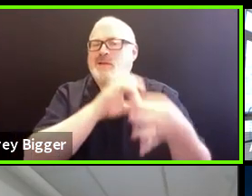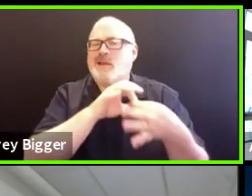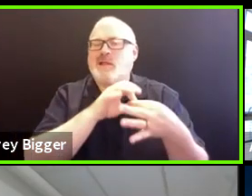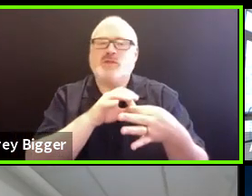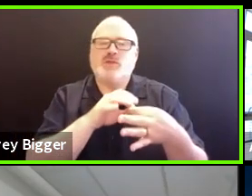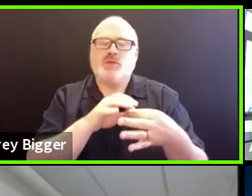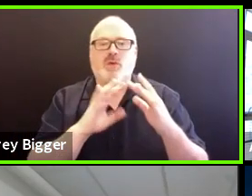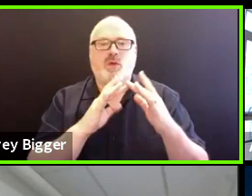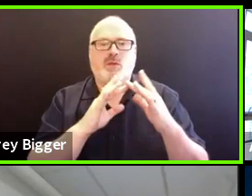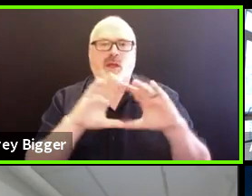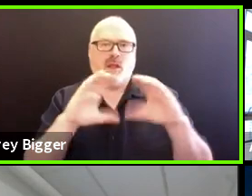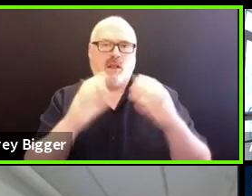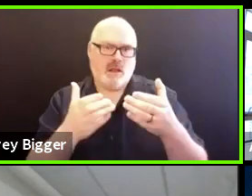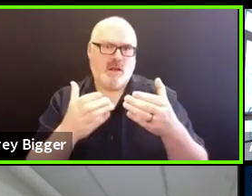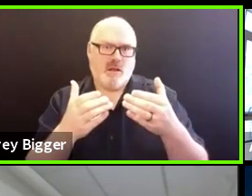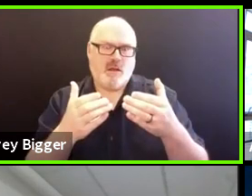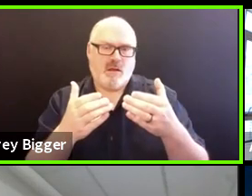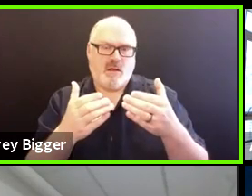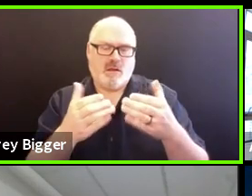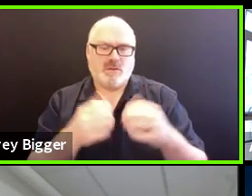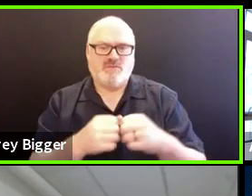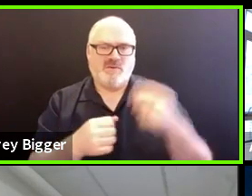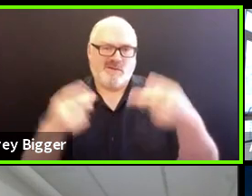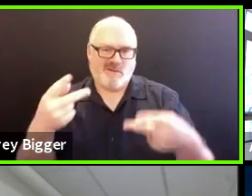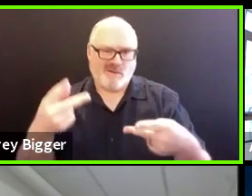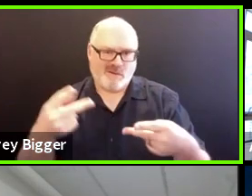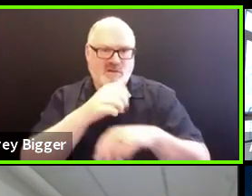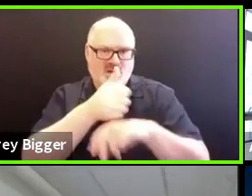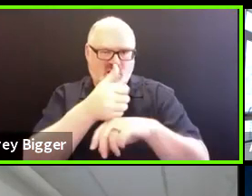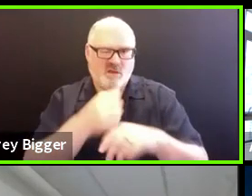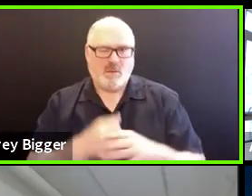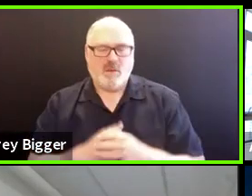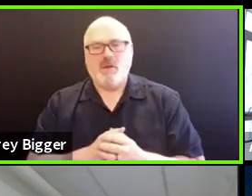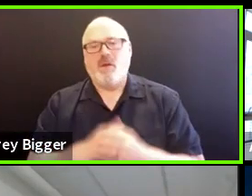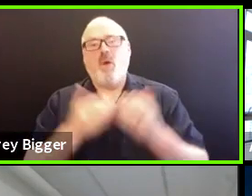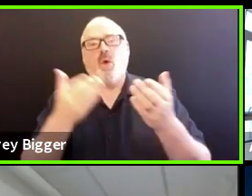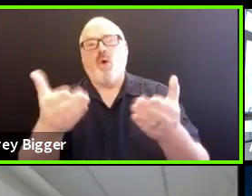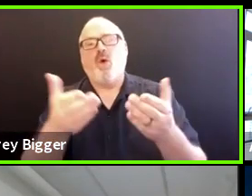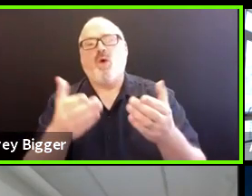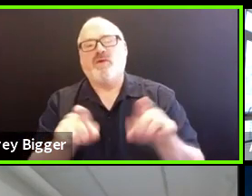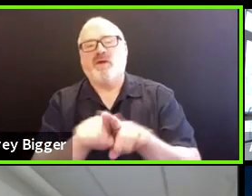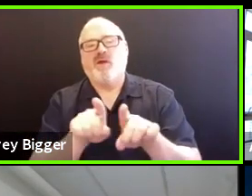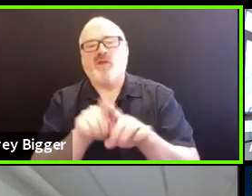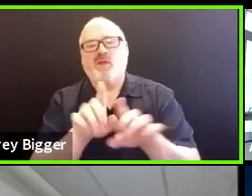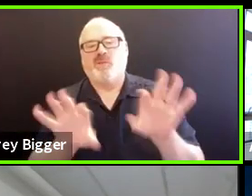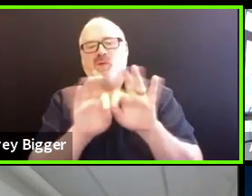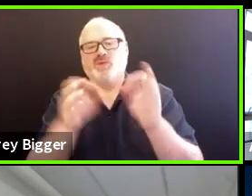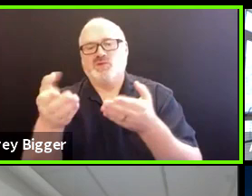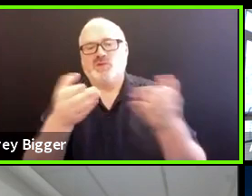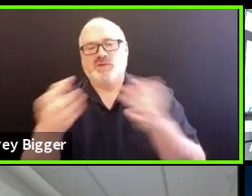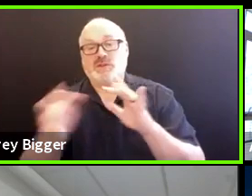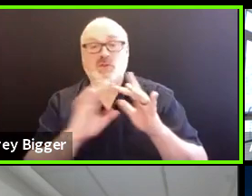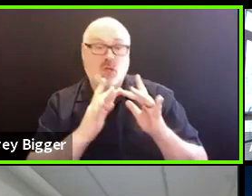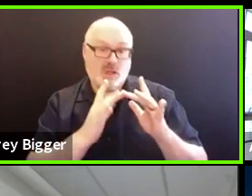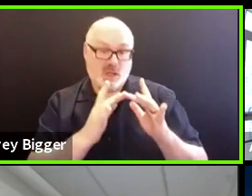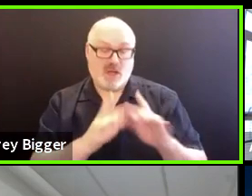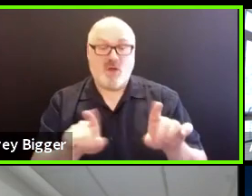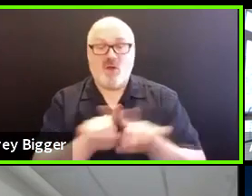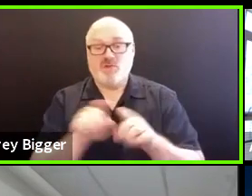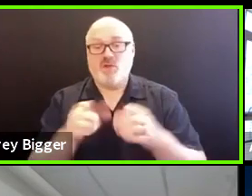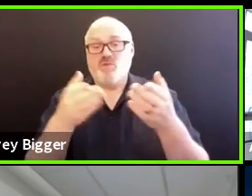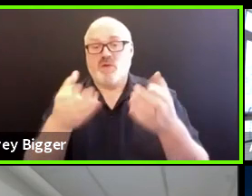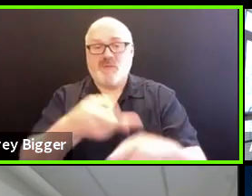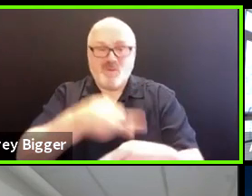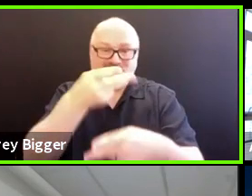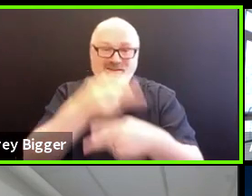delivering instruction in hybrid and online formats while offering new software and services online. I also recommend that we hold